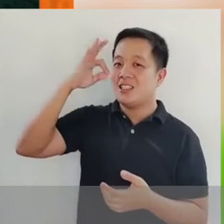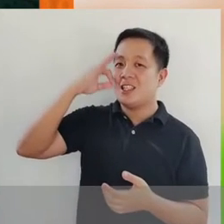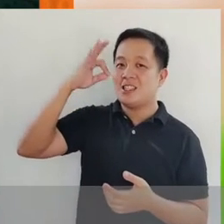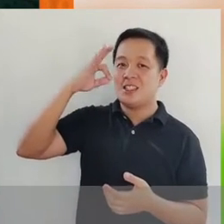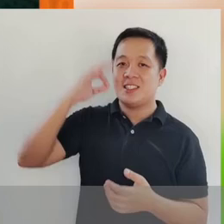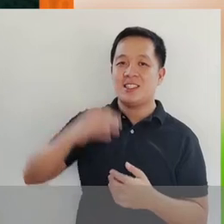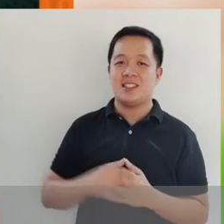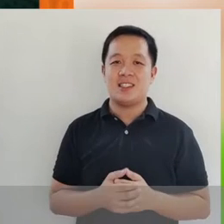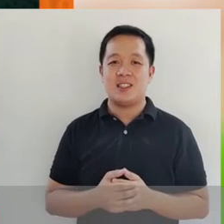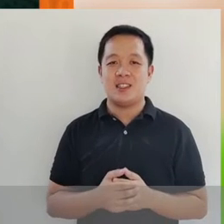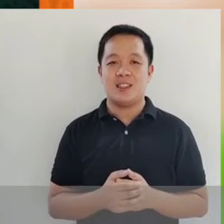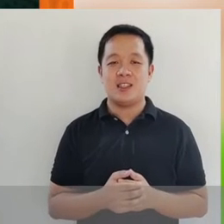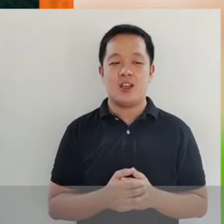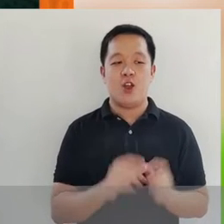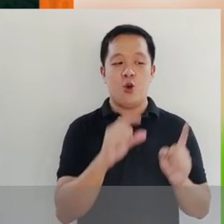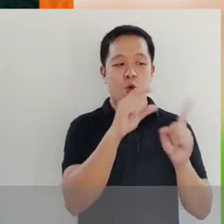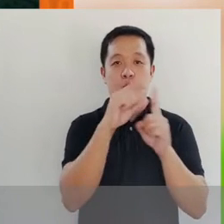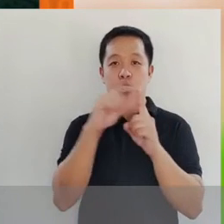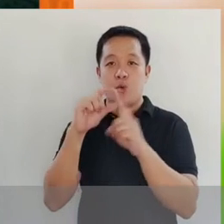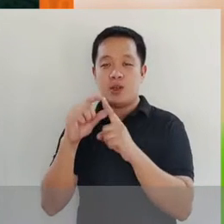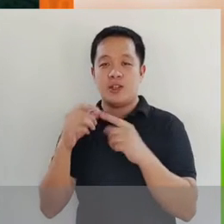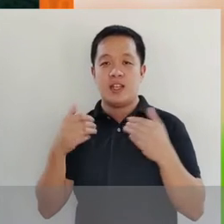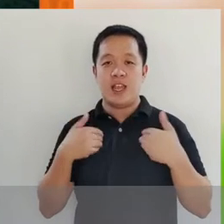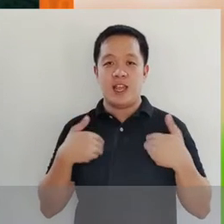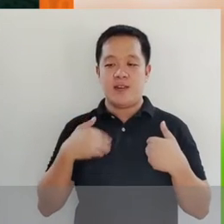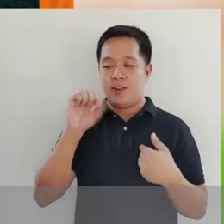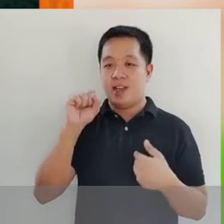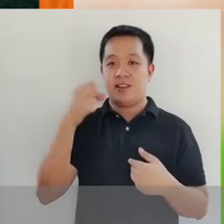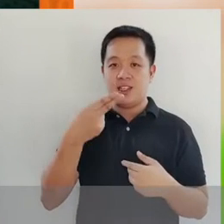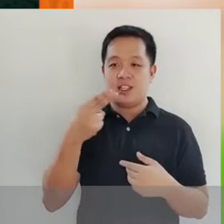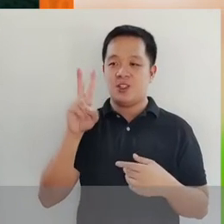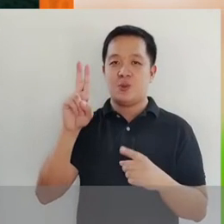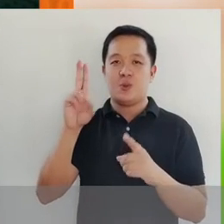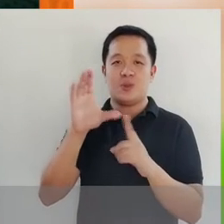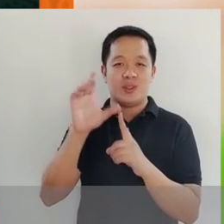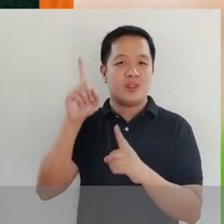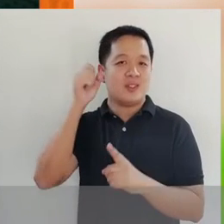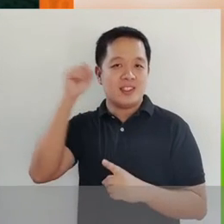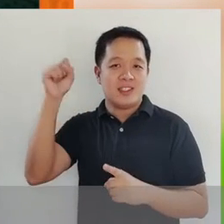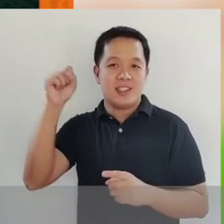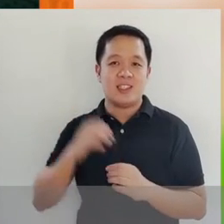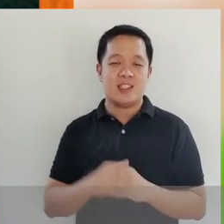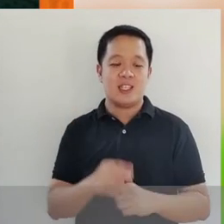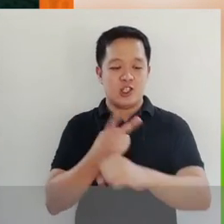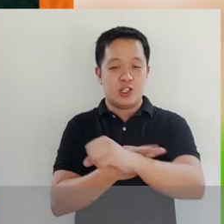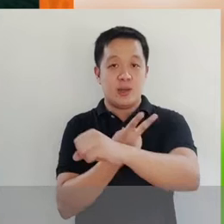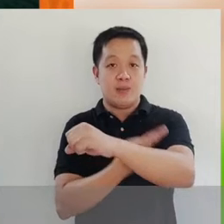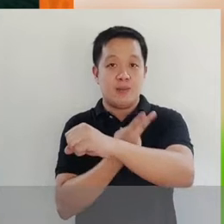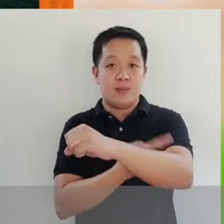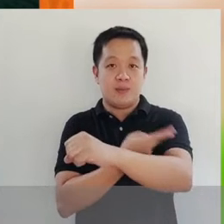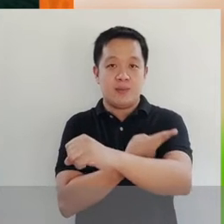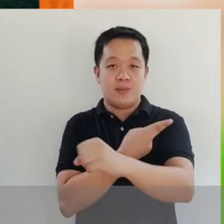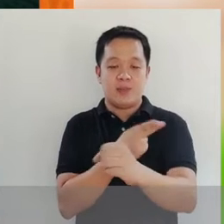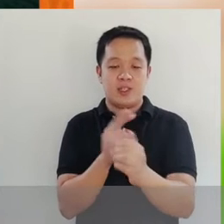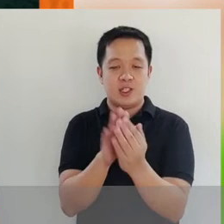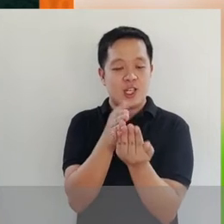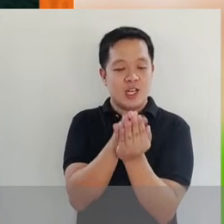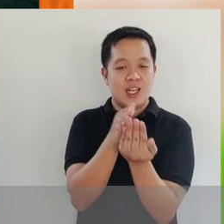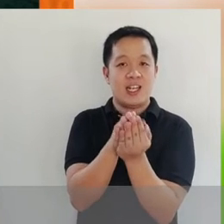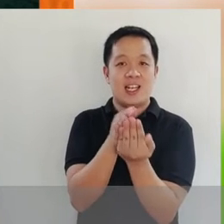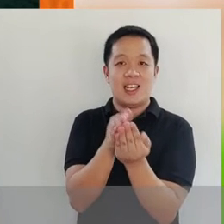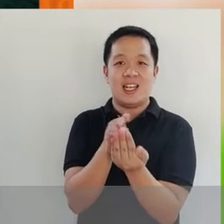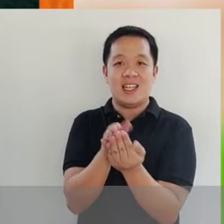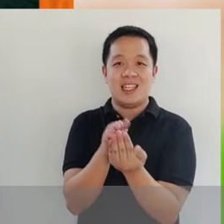cherry. Words with an SH digraph. Sheep,